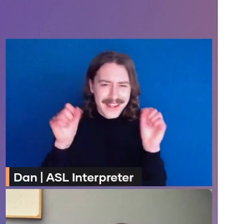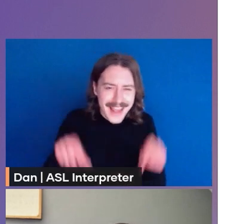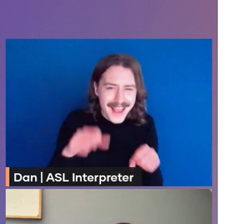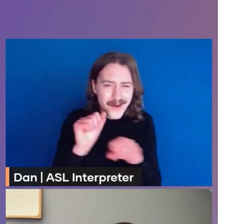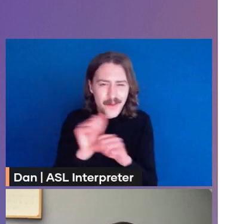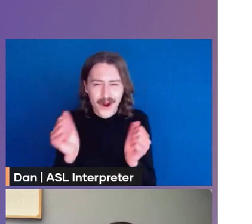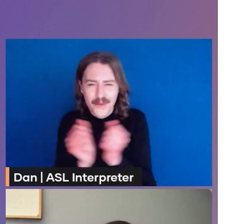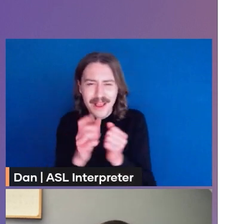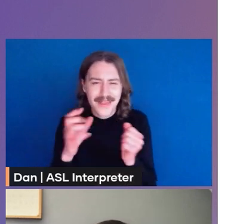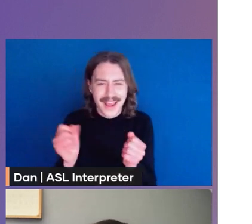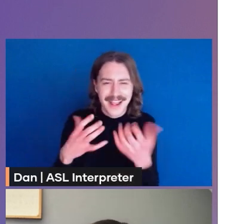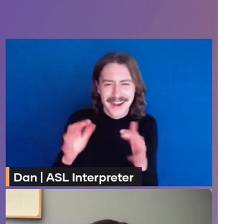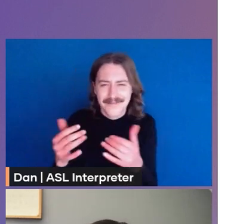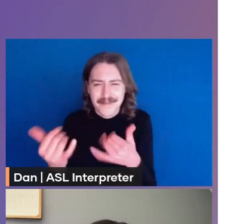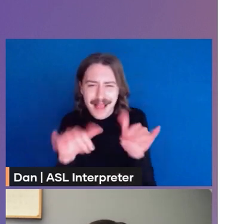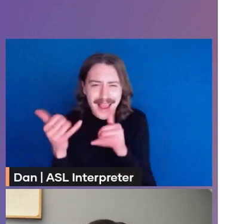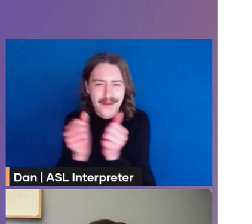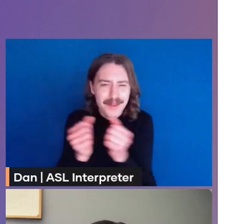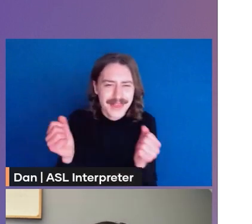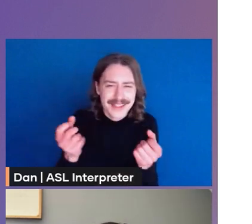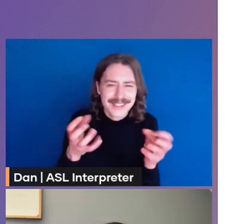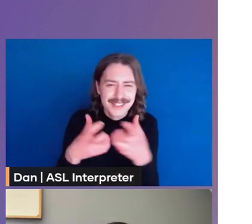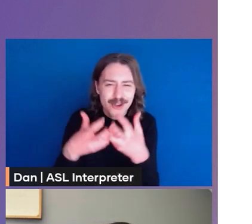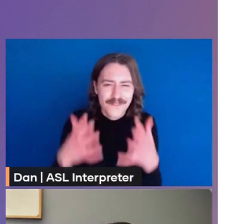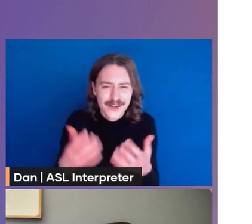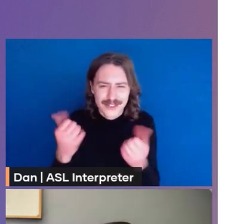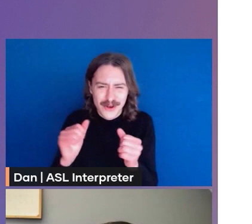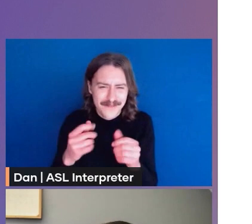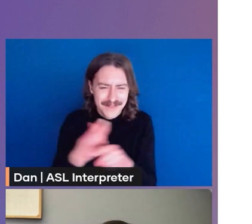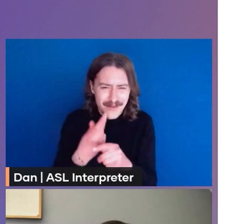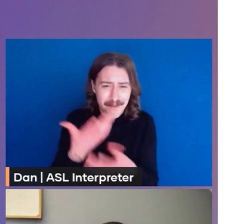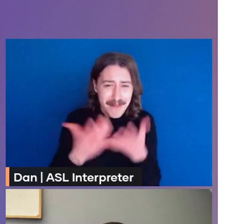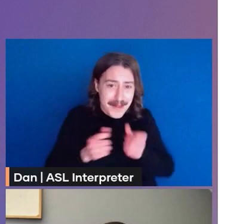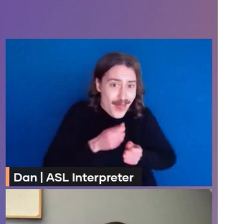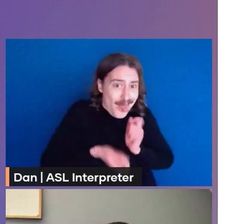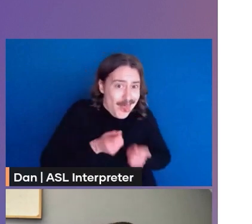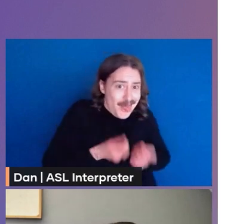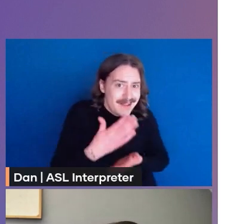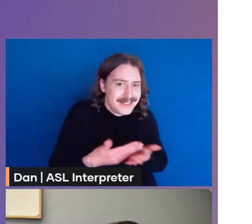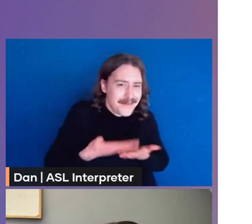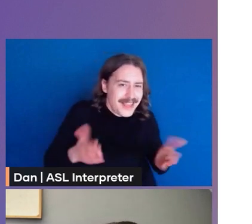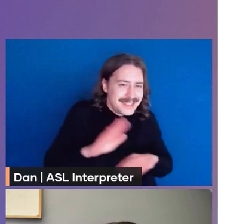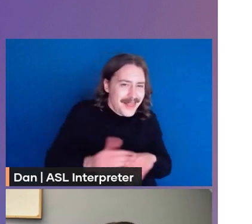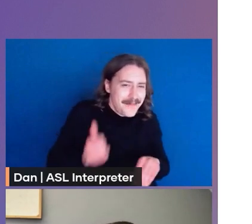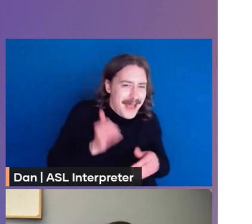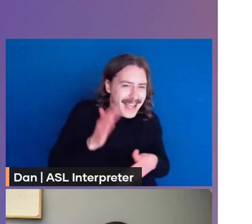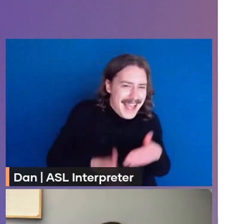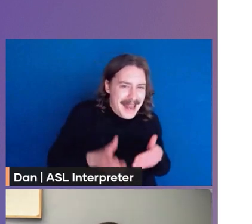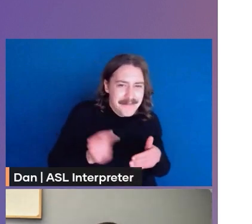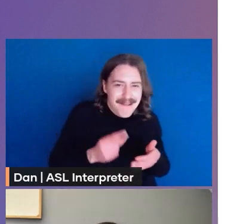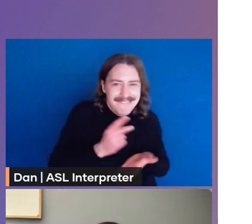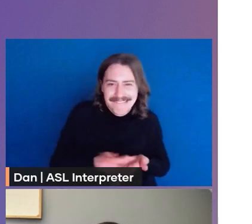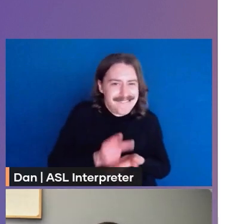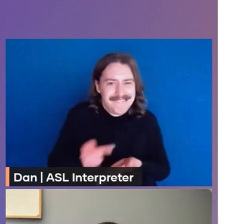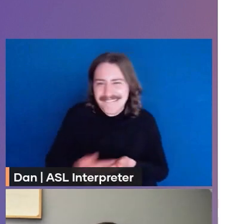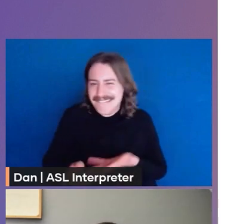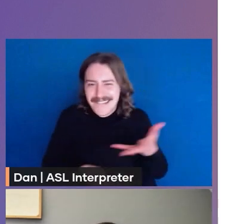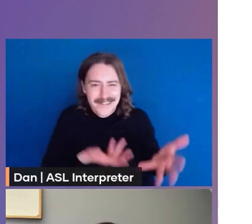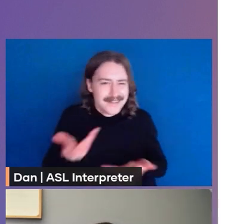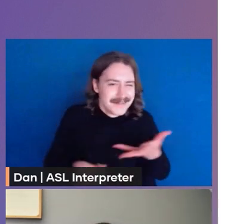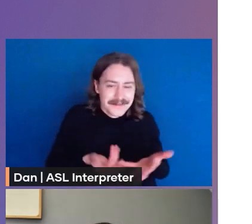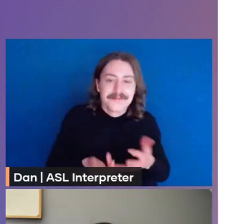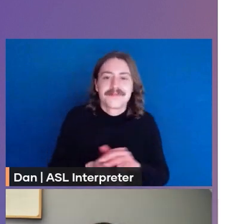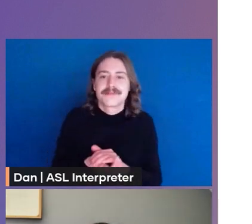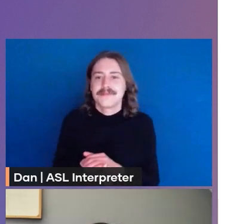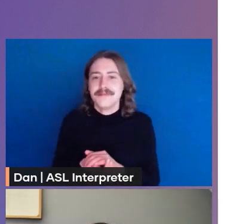dev server, see like what we can do in the backend and things like that, and nothing really worked. So a scaled down version of what